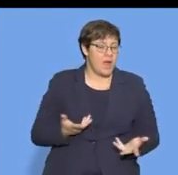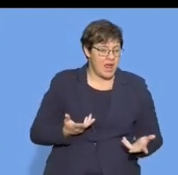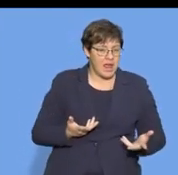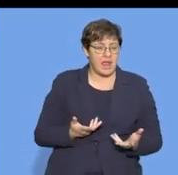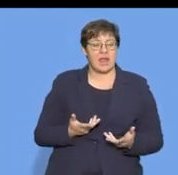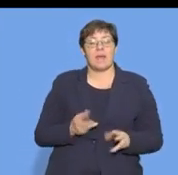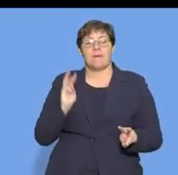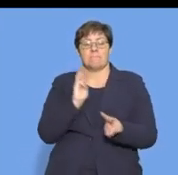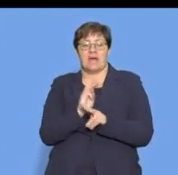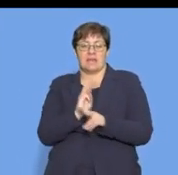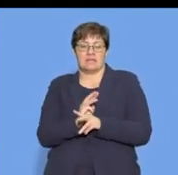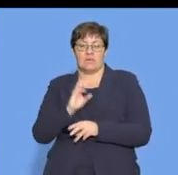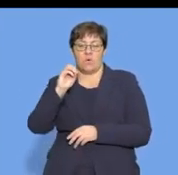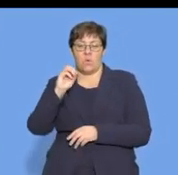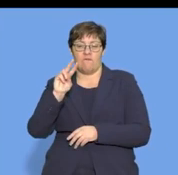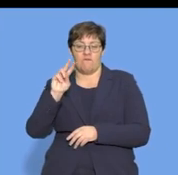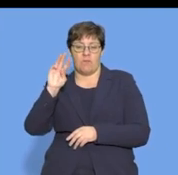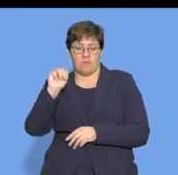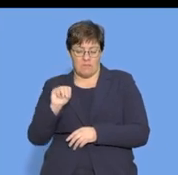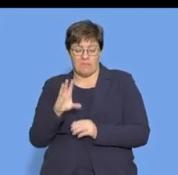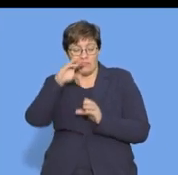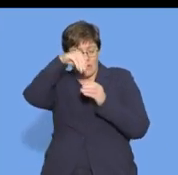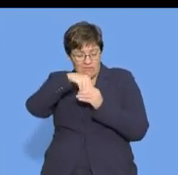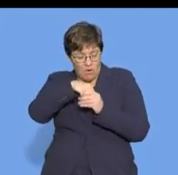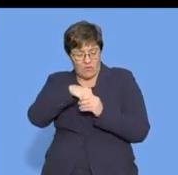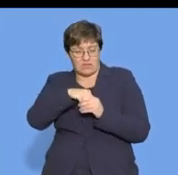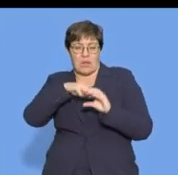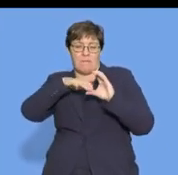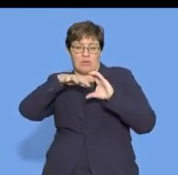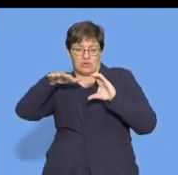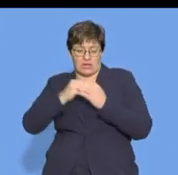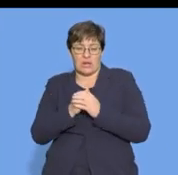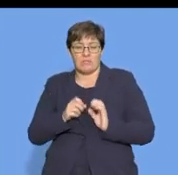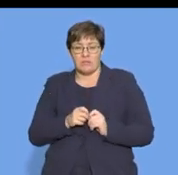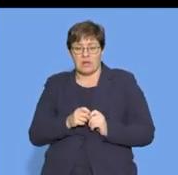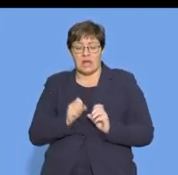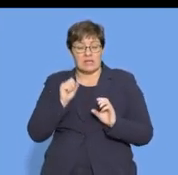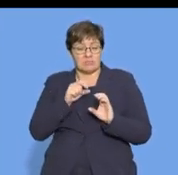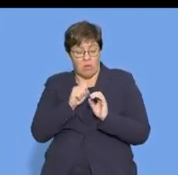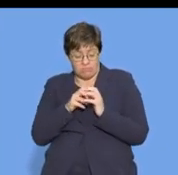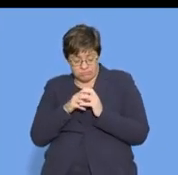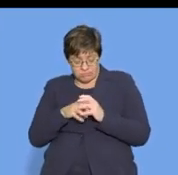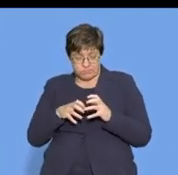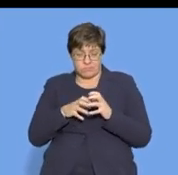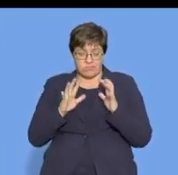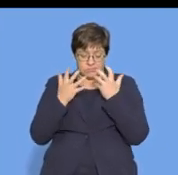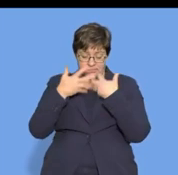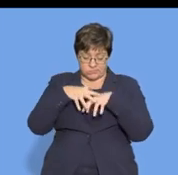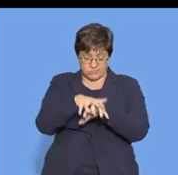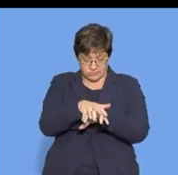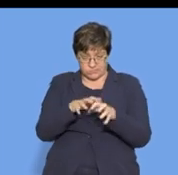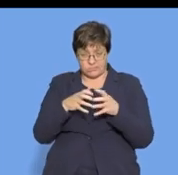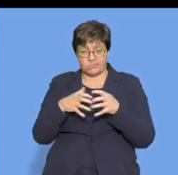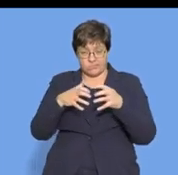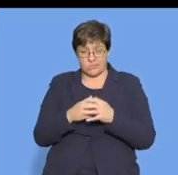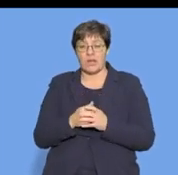it comes from the mother's ovum, which contains the mitochondria. When it's fertilized by the sperm cell,